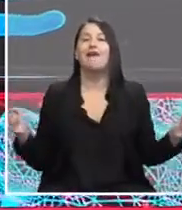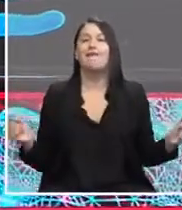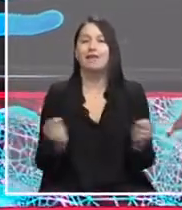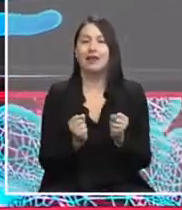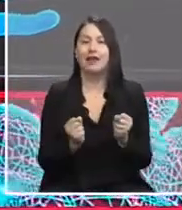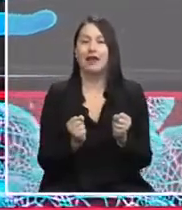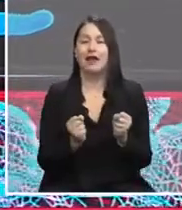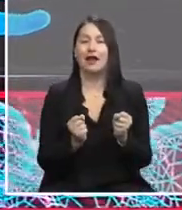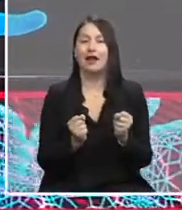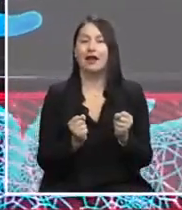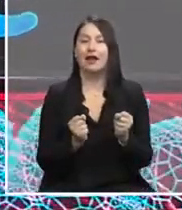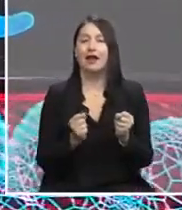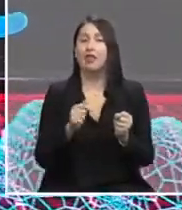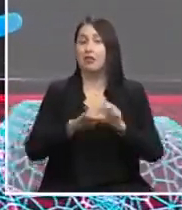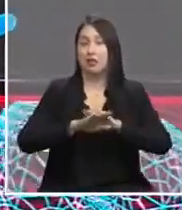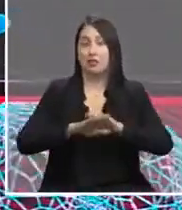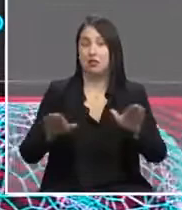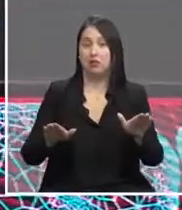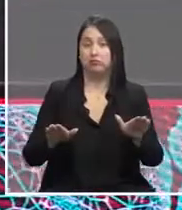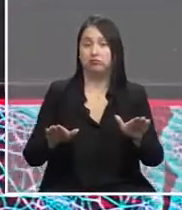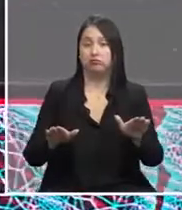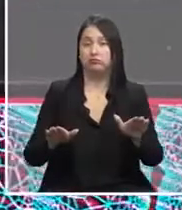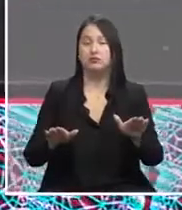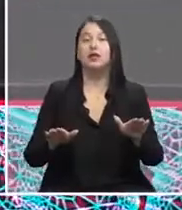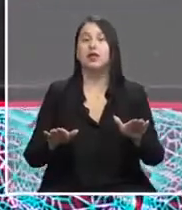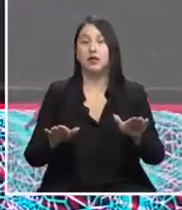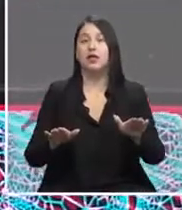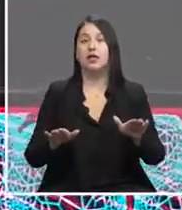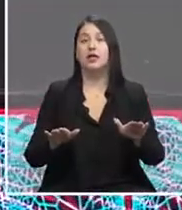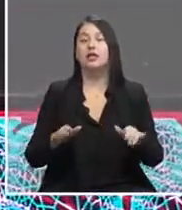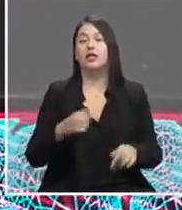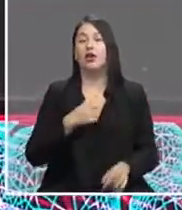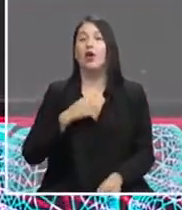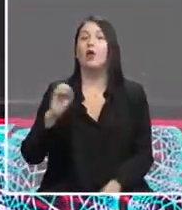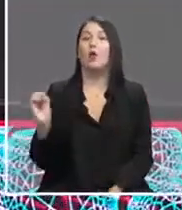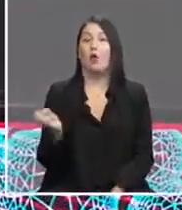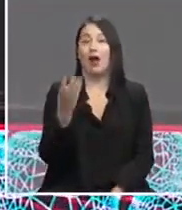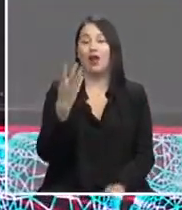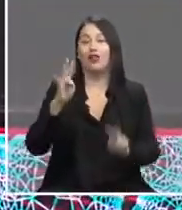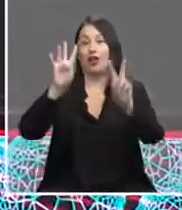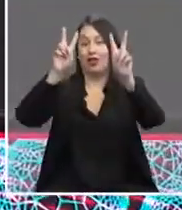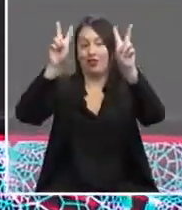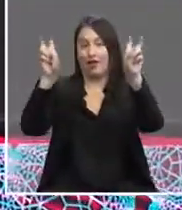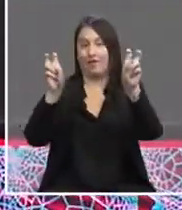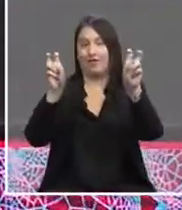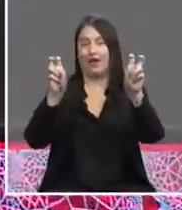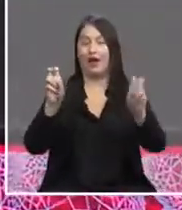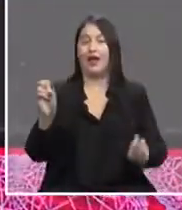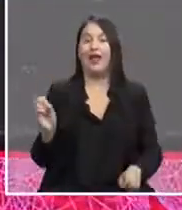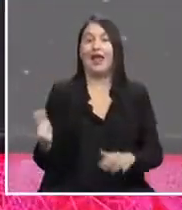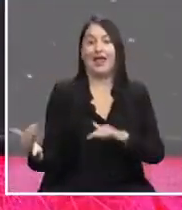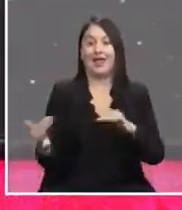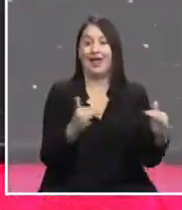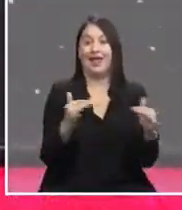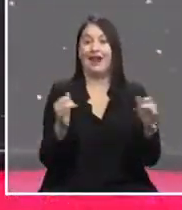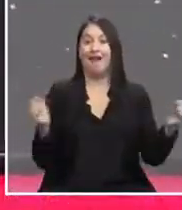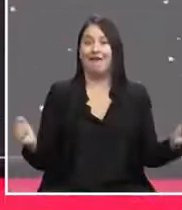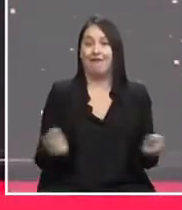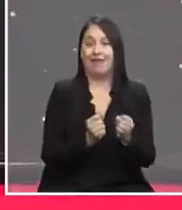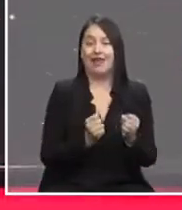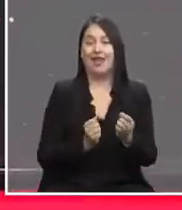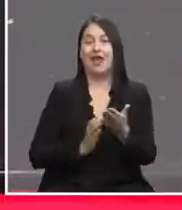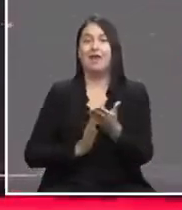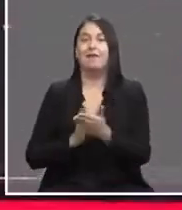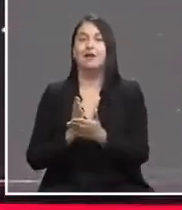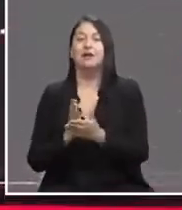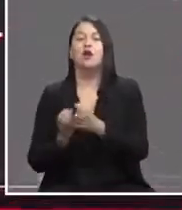fourth point. Since the Cold War, we started a new strategic cycle. In the 90s, we